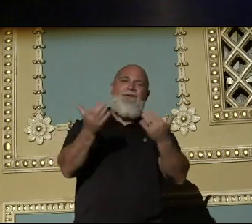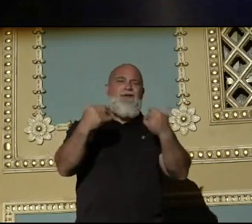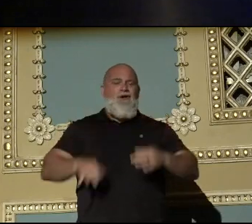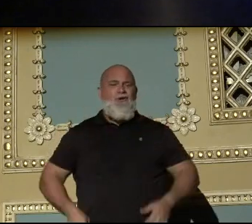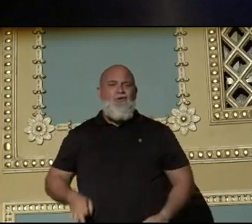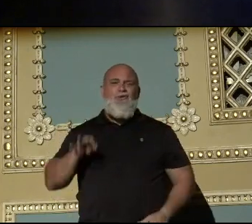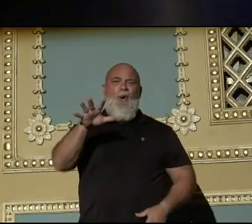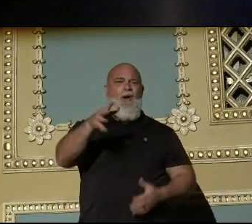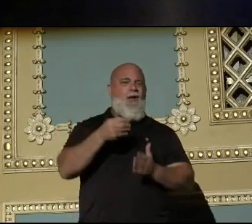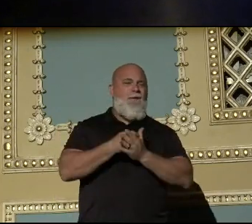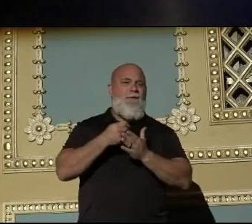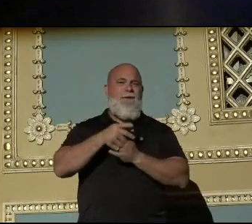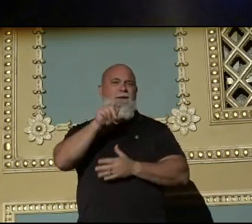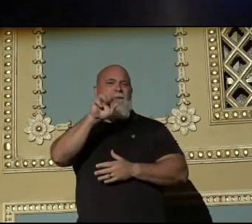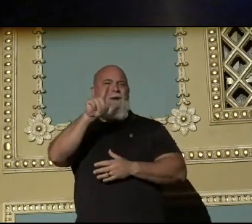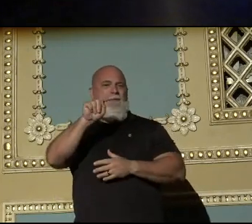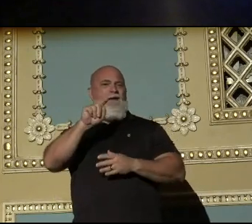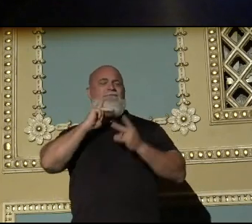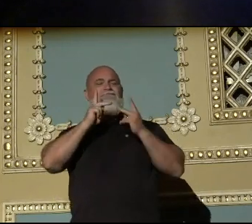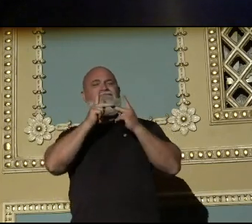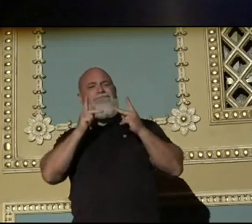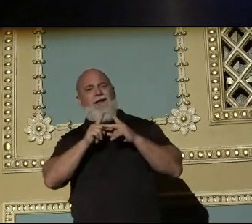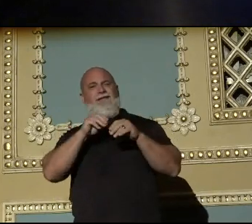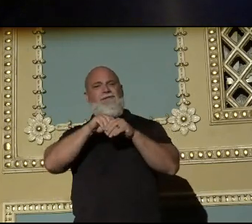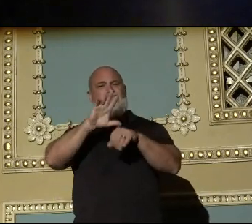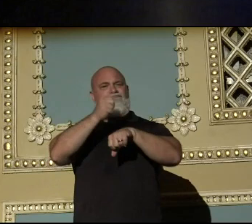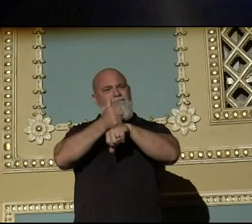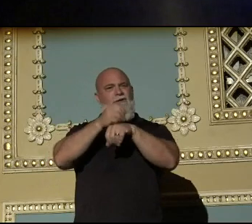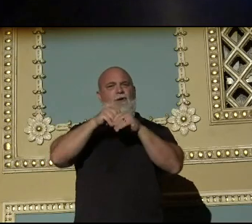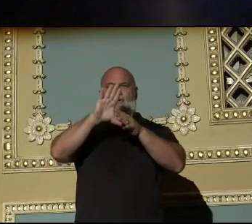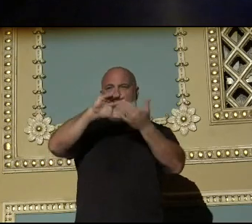Donate. The Paramount is a place in our community where